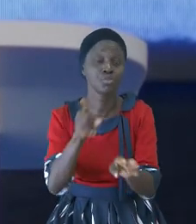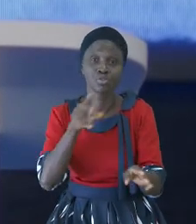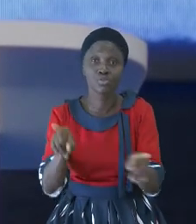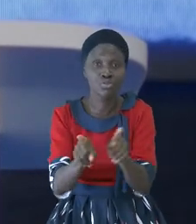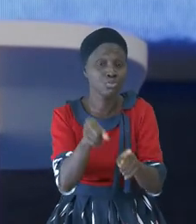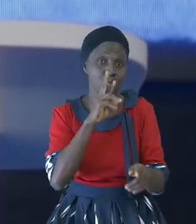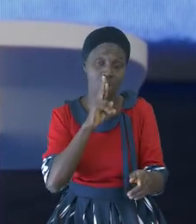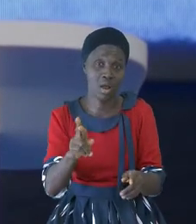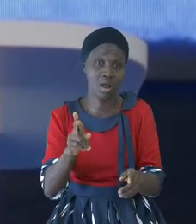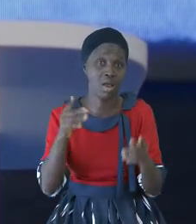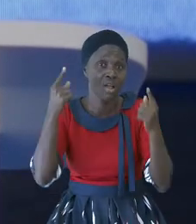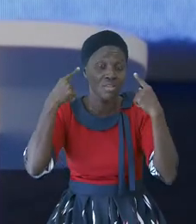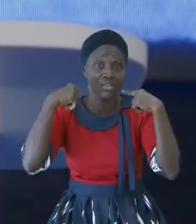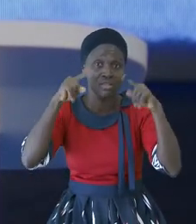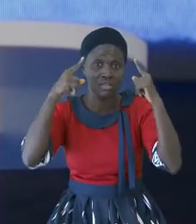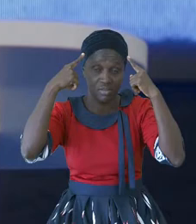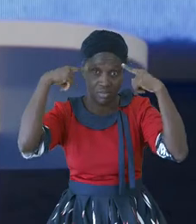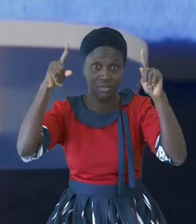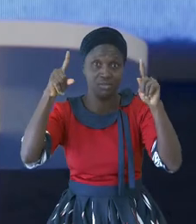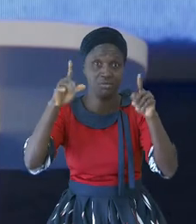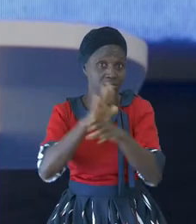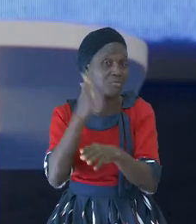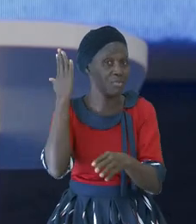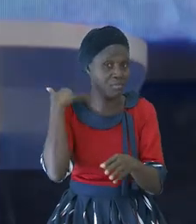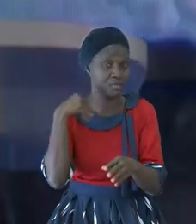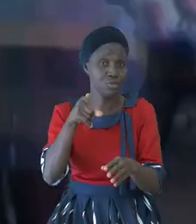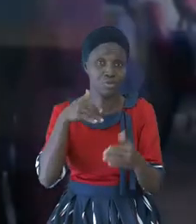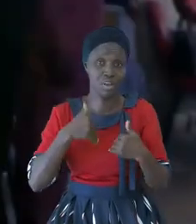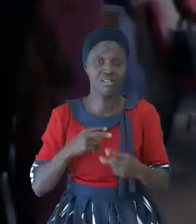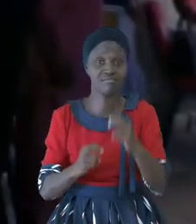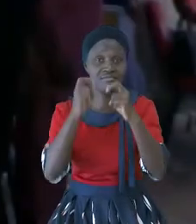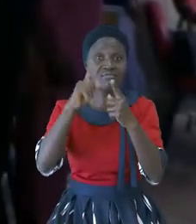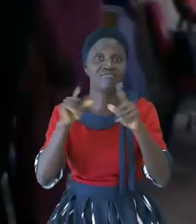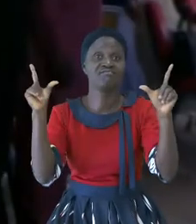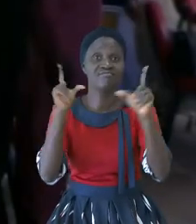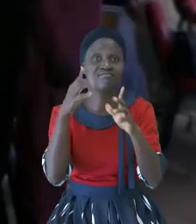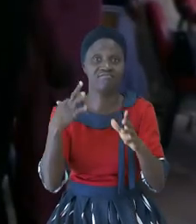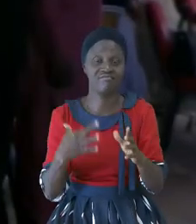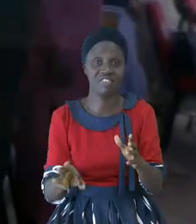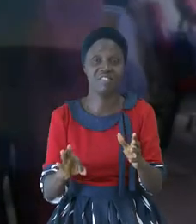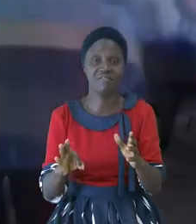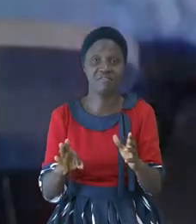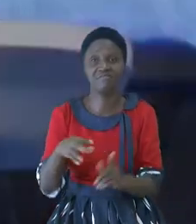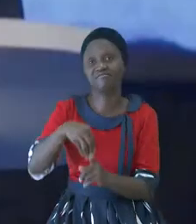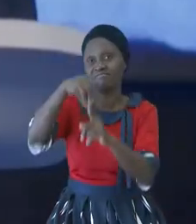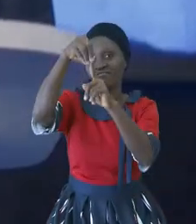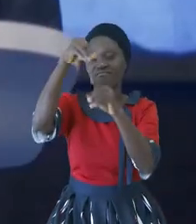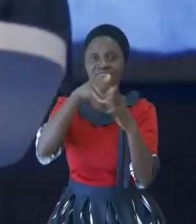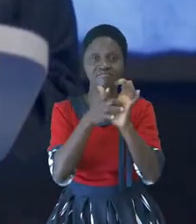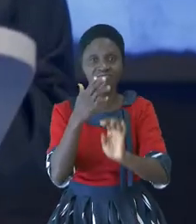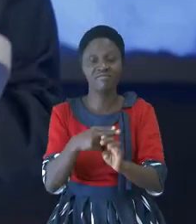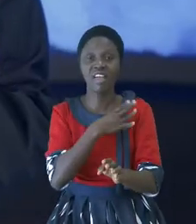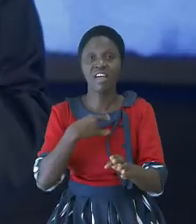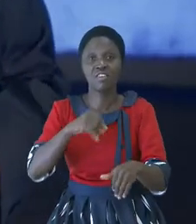before, you have come to a level of significance. And the work of the Lord and